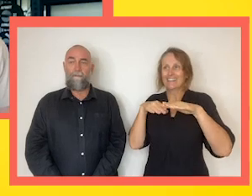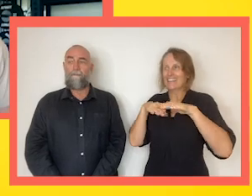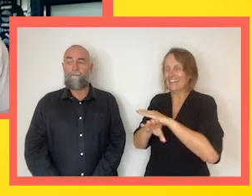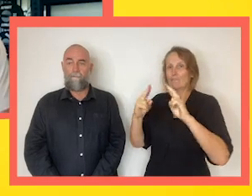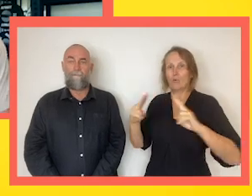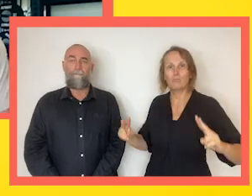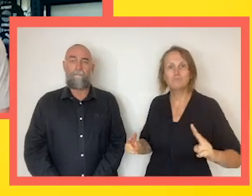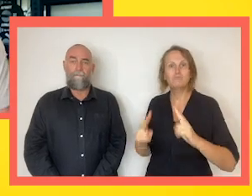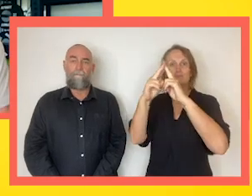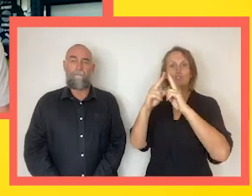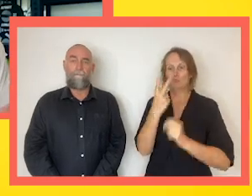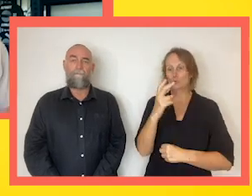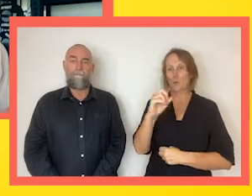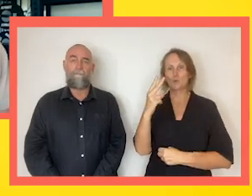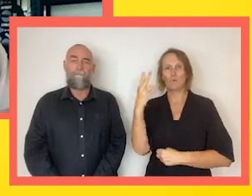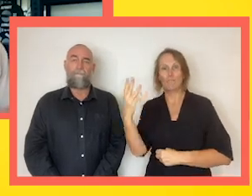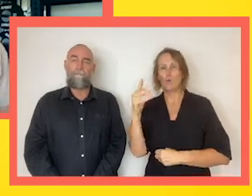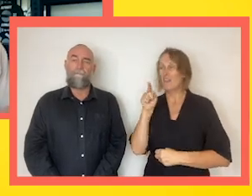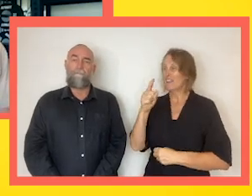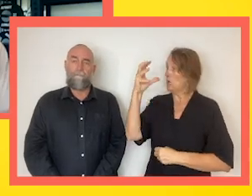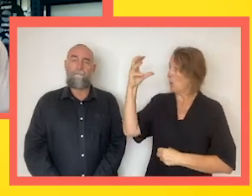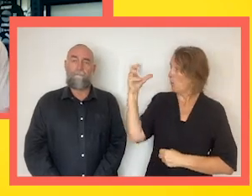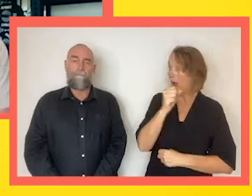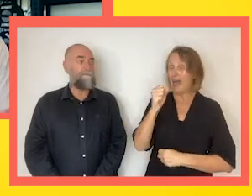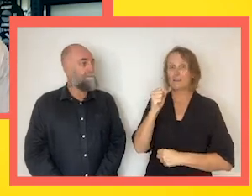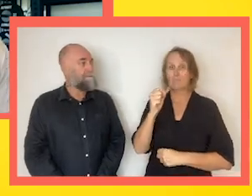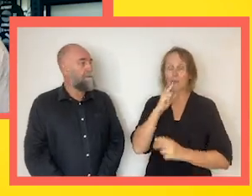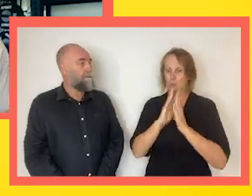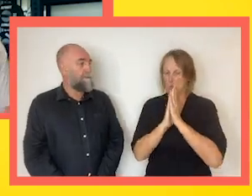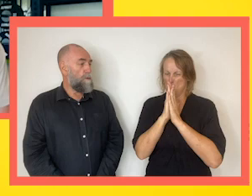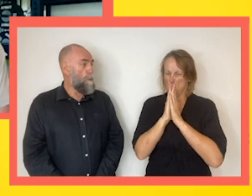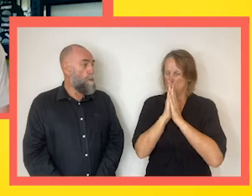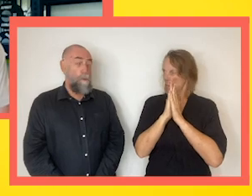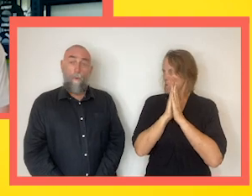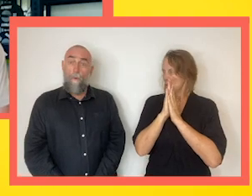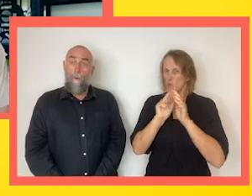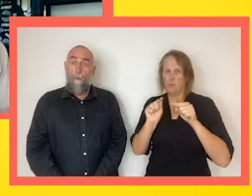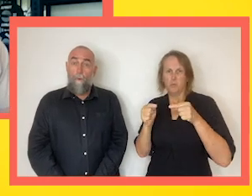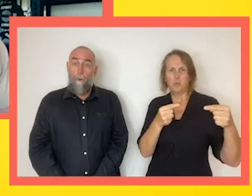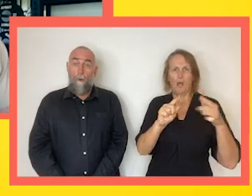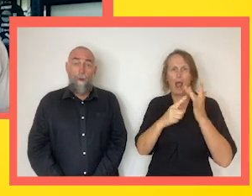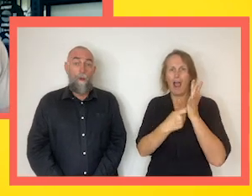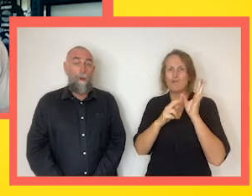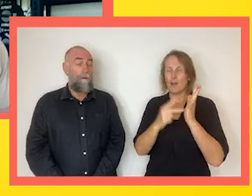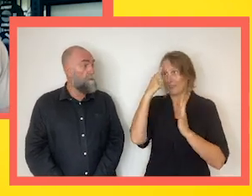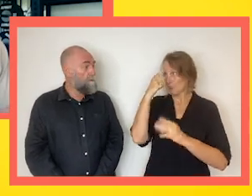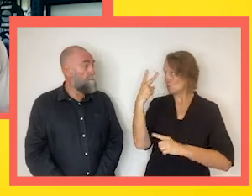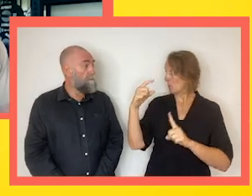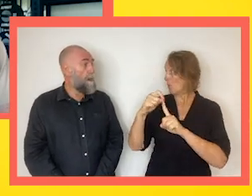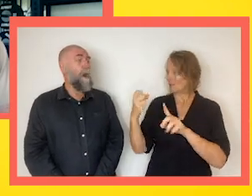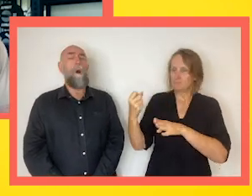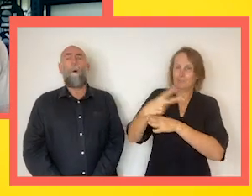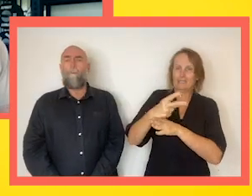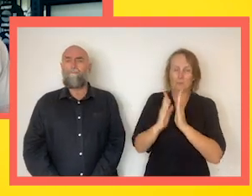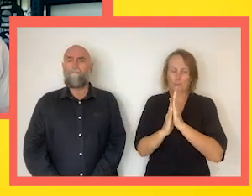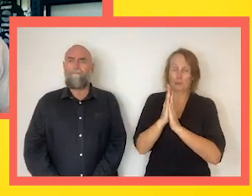2024 Paralympic Games. They won in an absolute nail-biter against Iran. I believe there's 2 points in it, Kurt, and